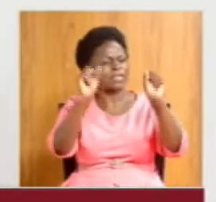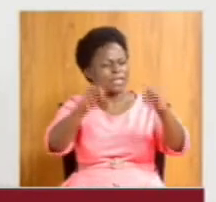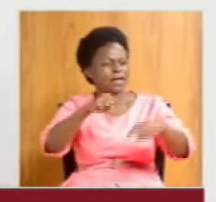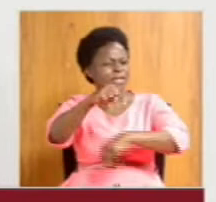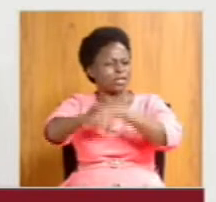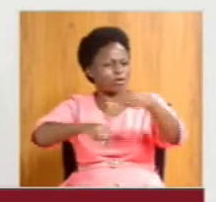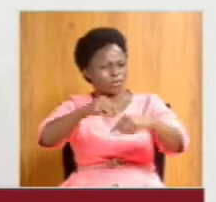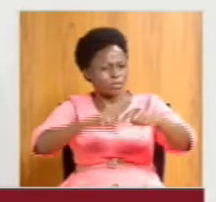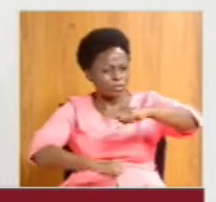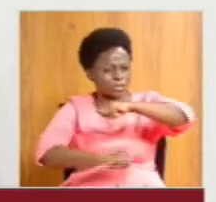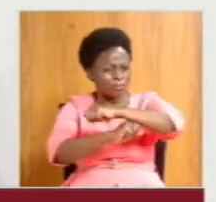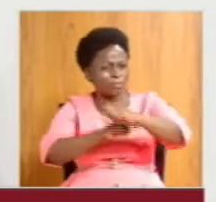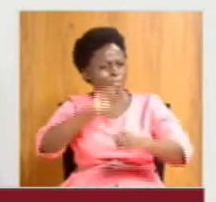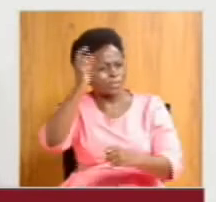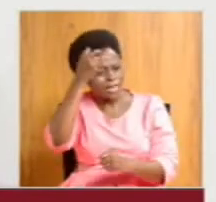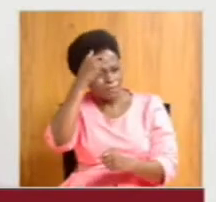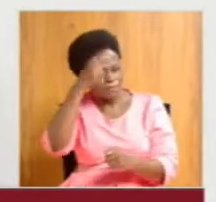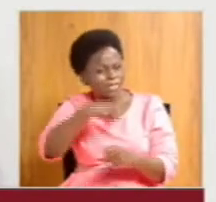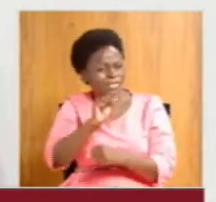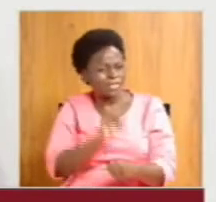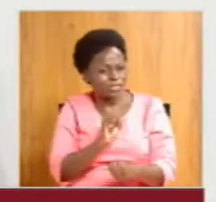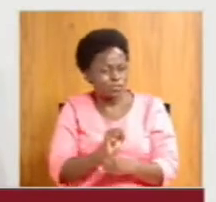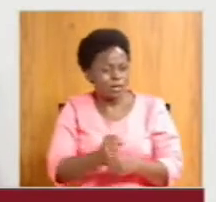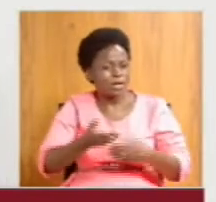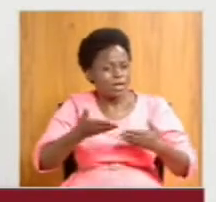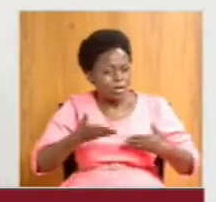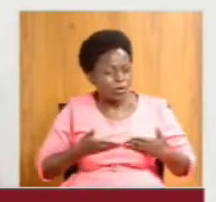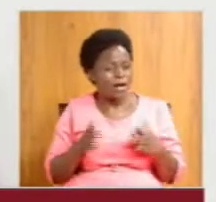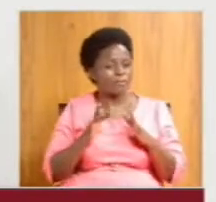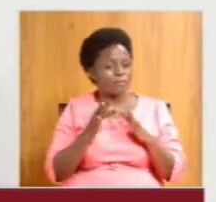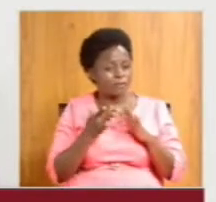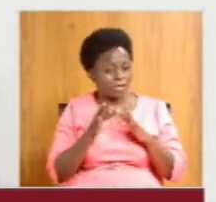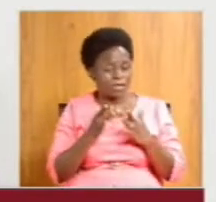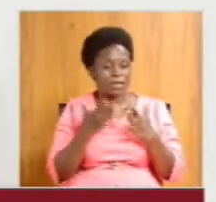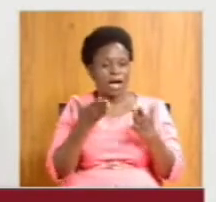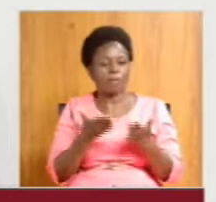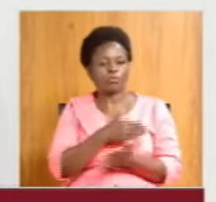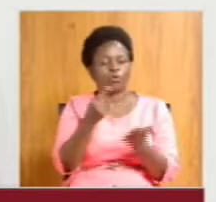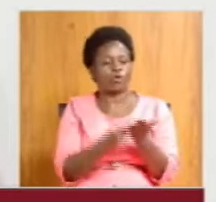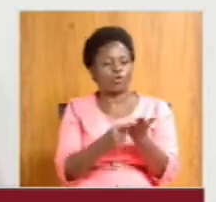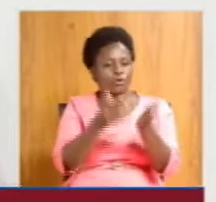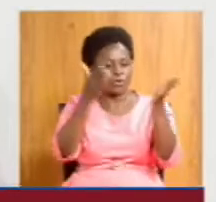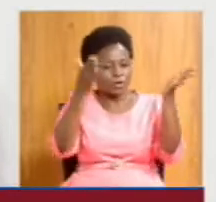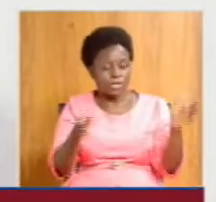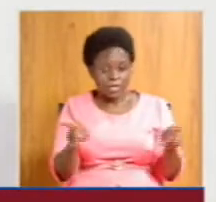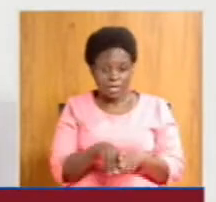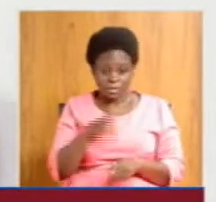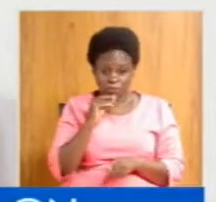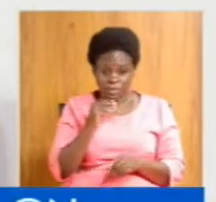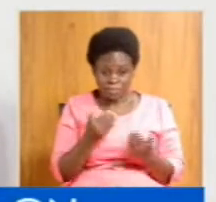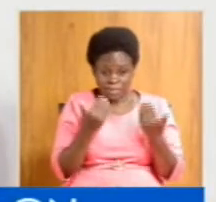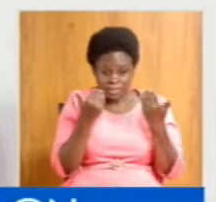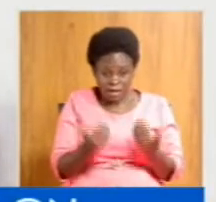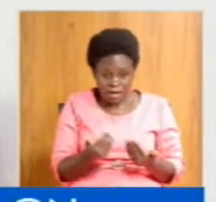continue supporting government in its effort to have Internet available to all Ugandans. As we speak now,